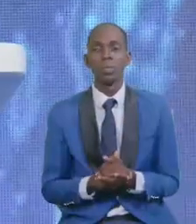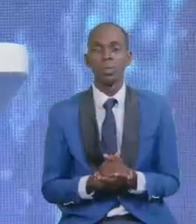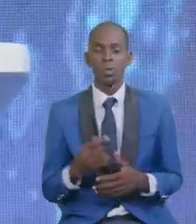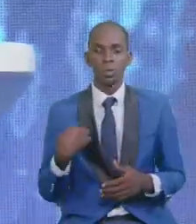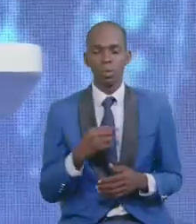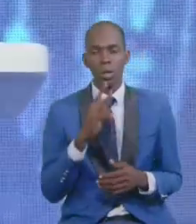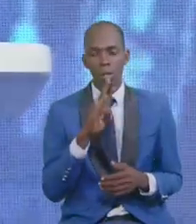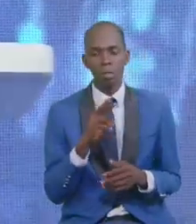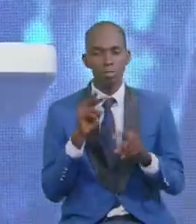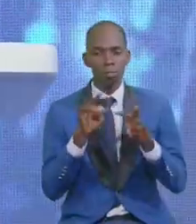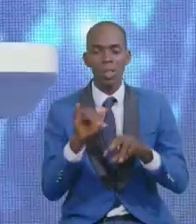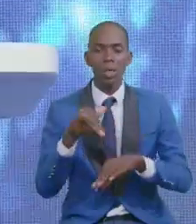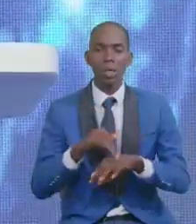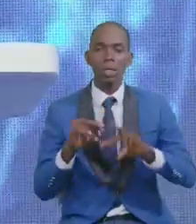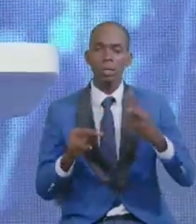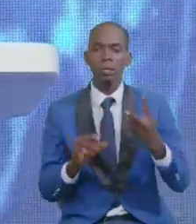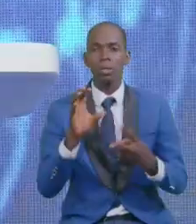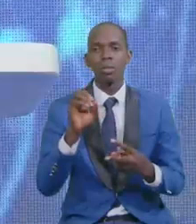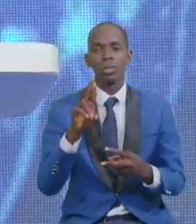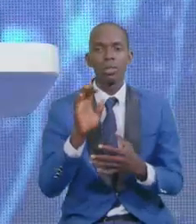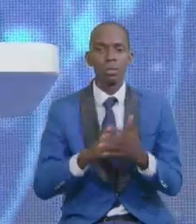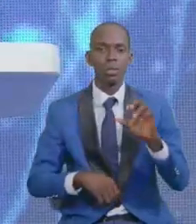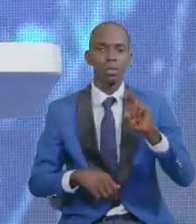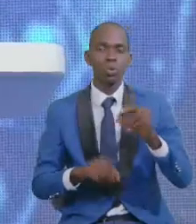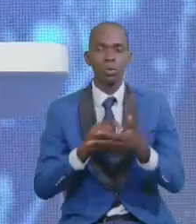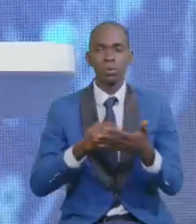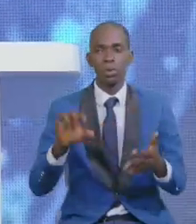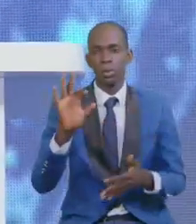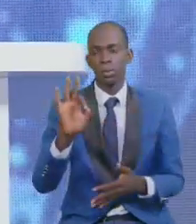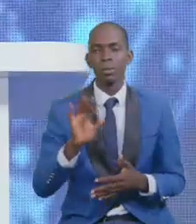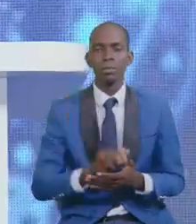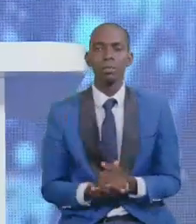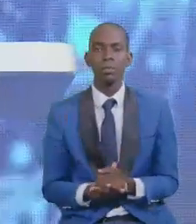at 2 Corinthians chapter 12 verse 9.